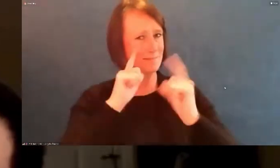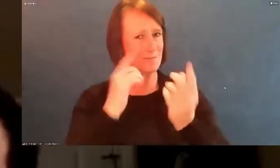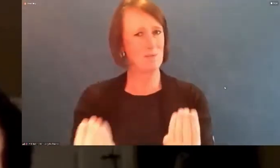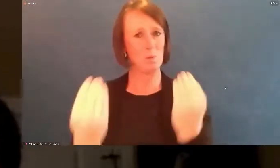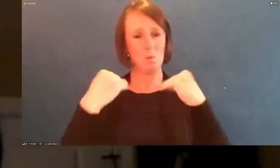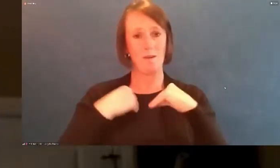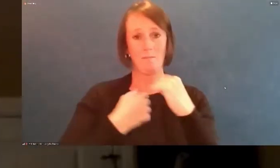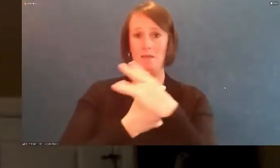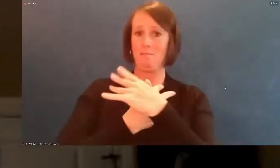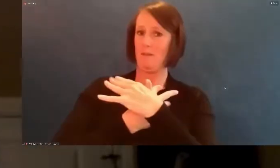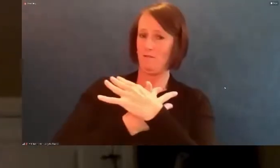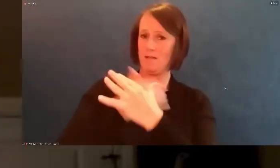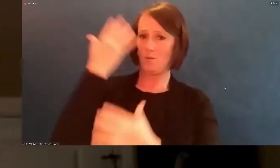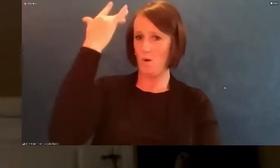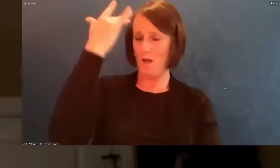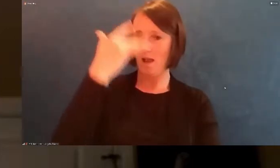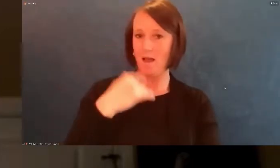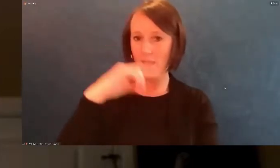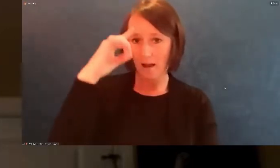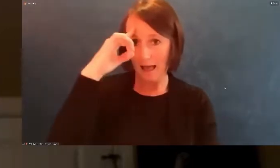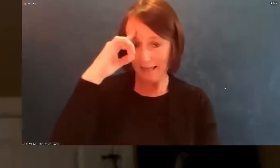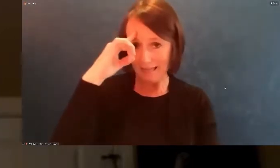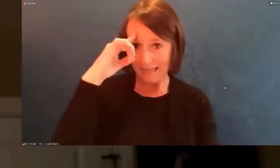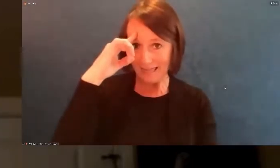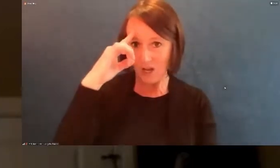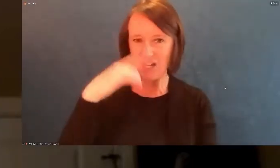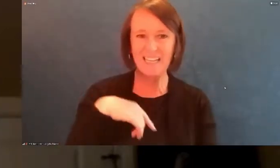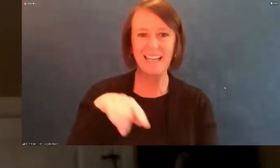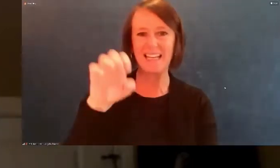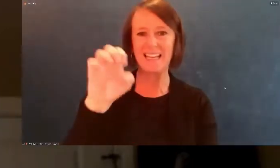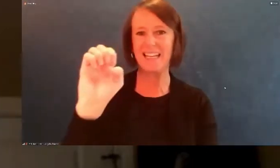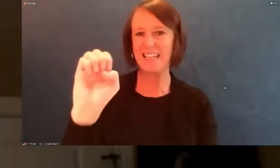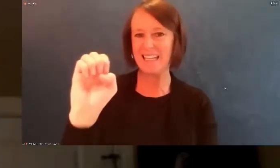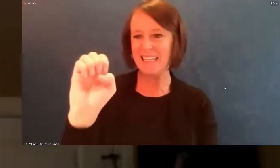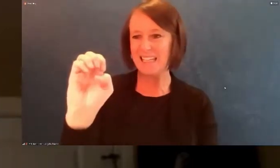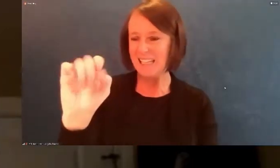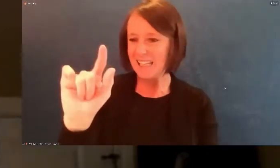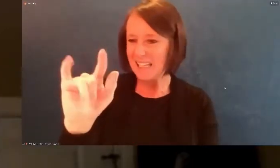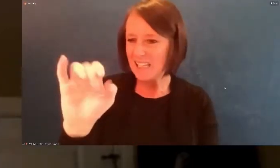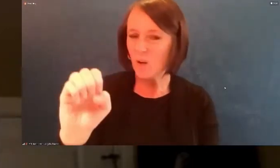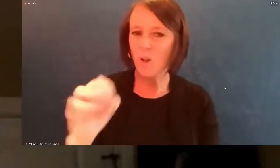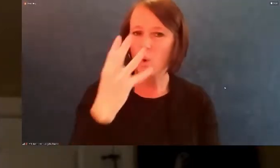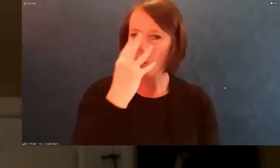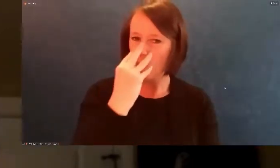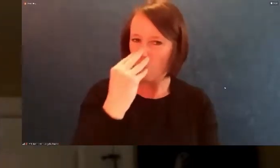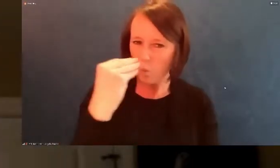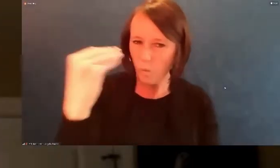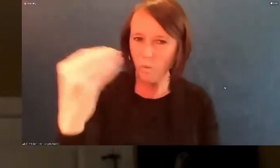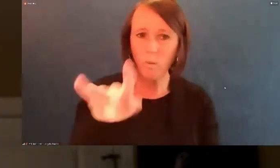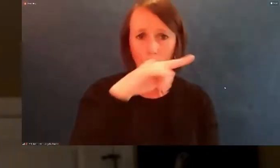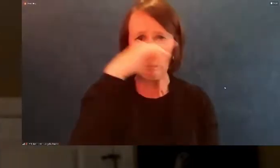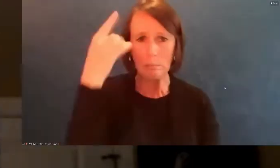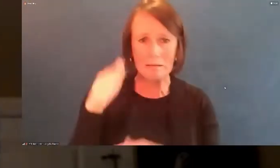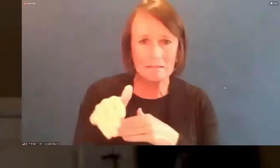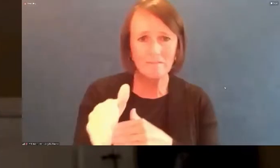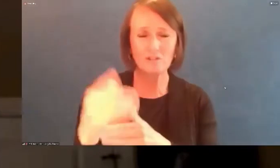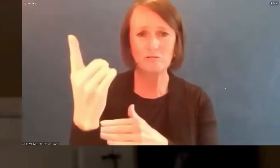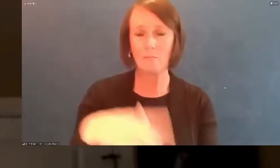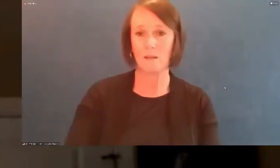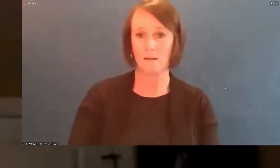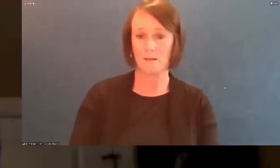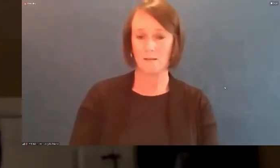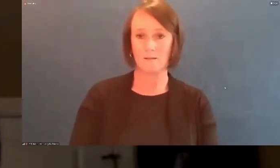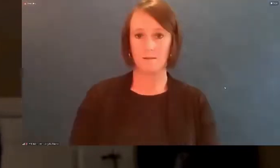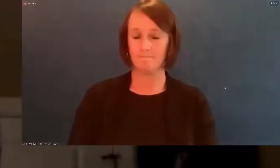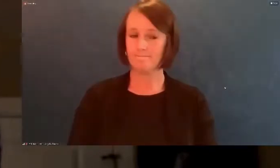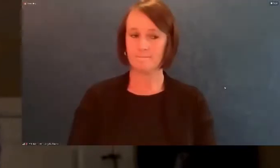butterflies, because I thought maybe I'd get an eagle or a wolf or a blackfish or something. And he